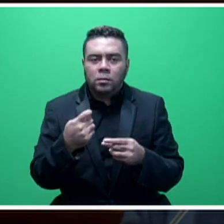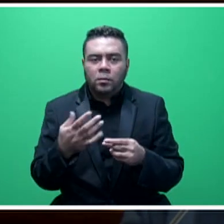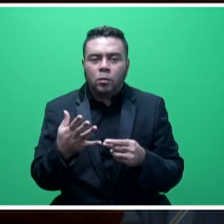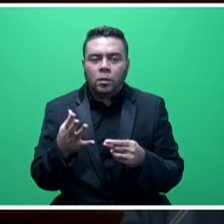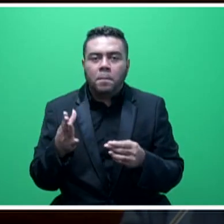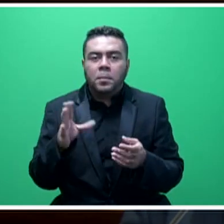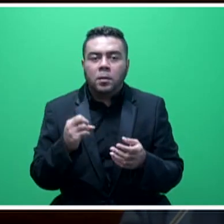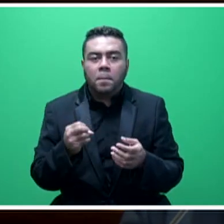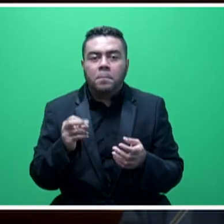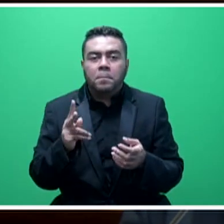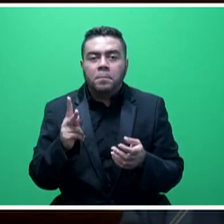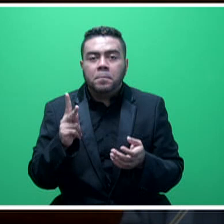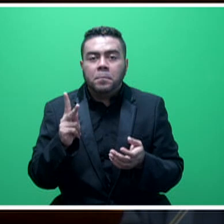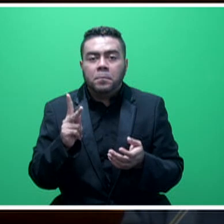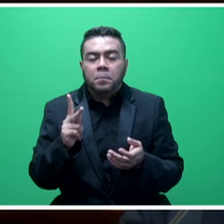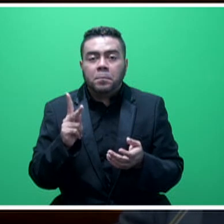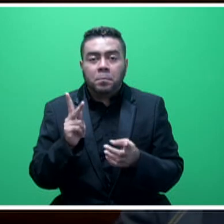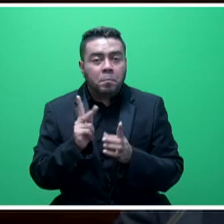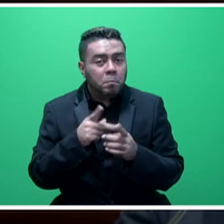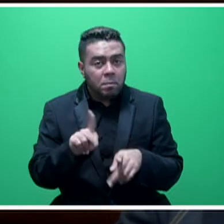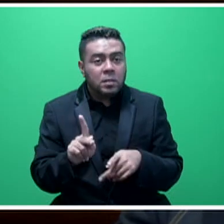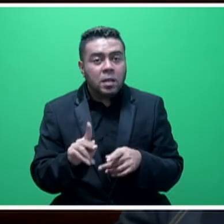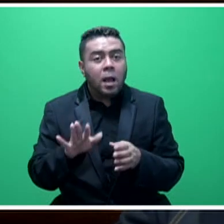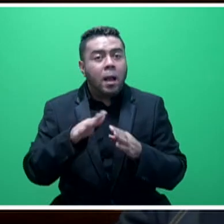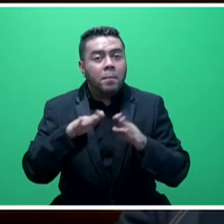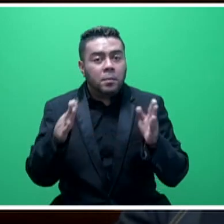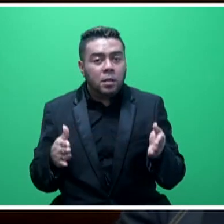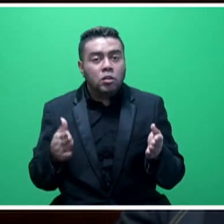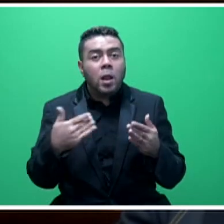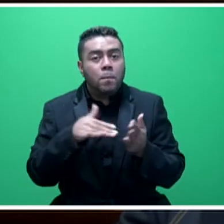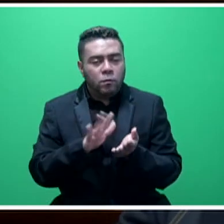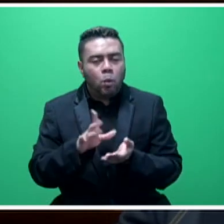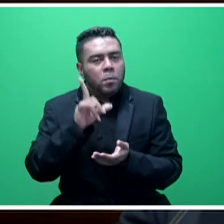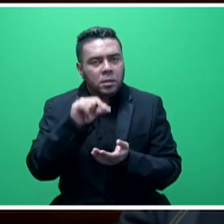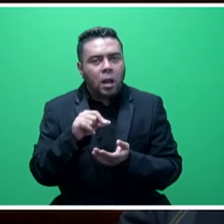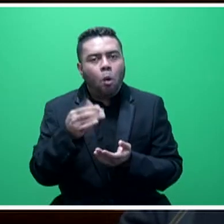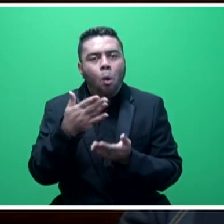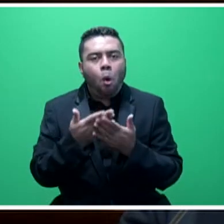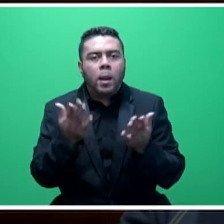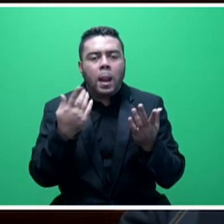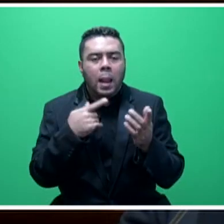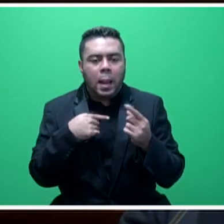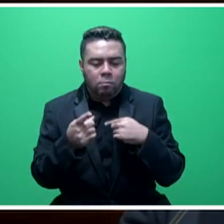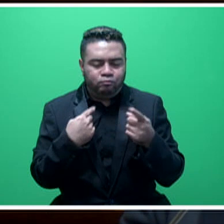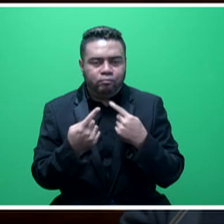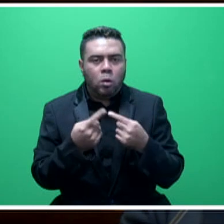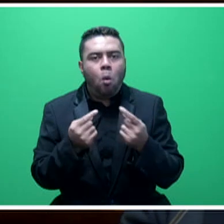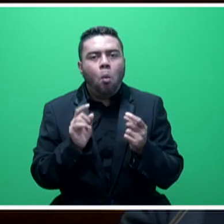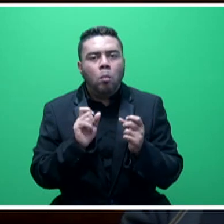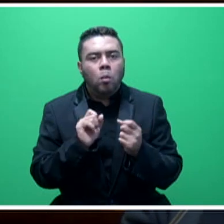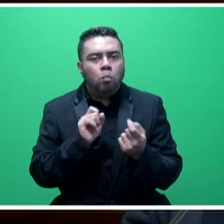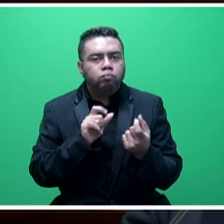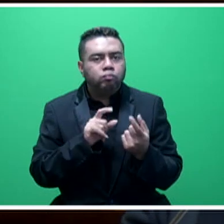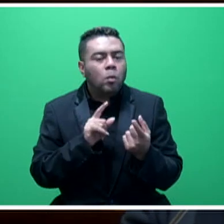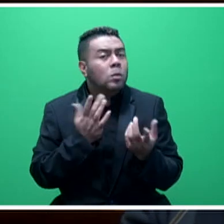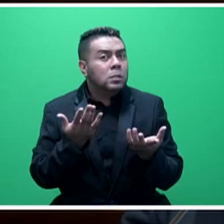permit applications and approvals will be done online. Moving to another critical component of the economy,